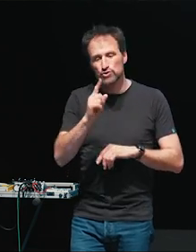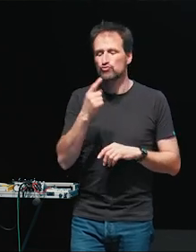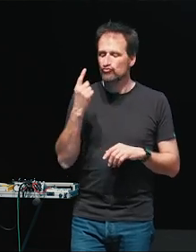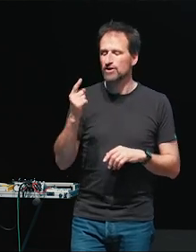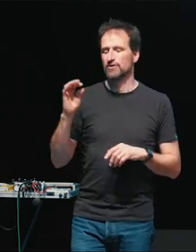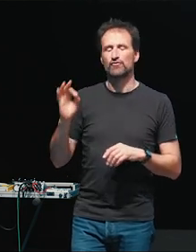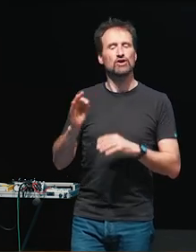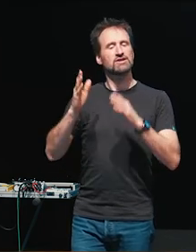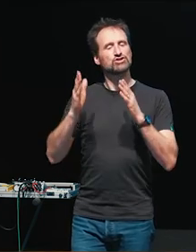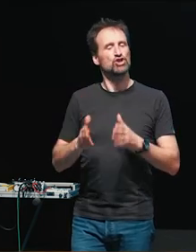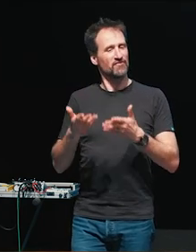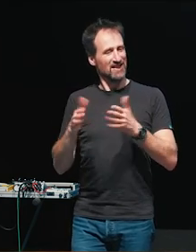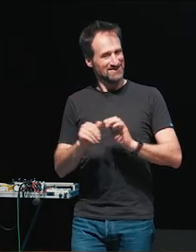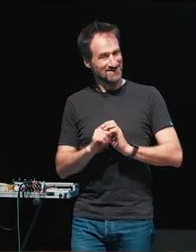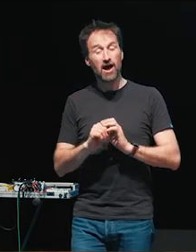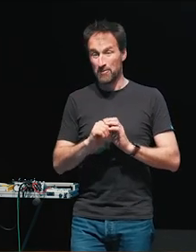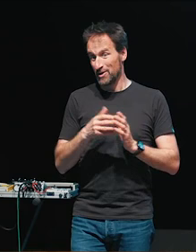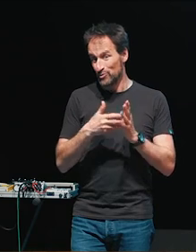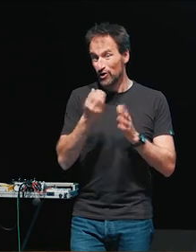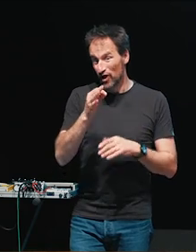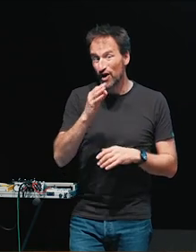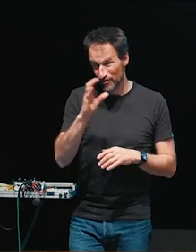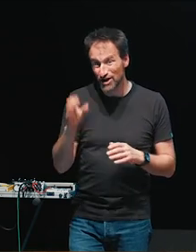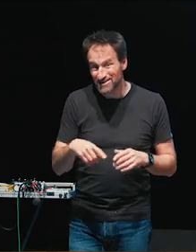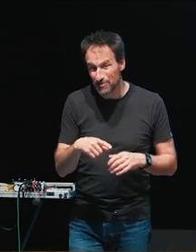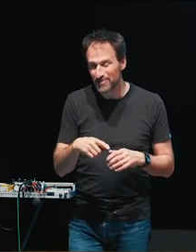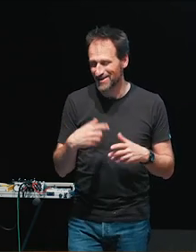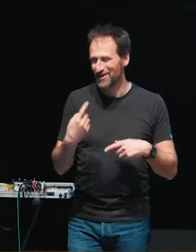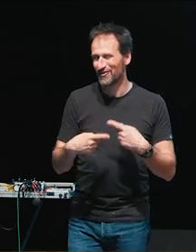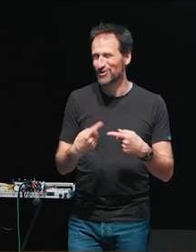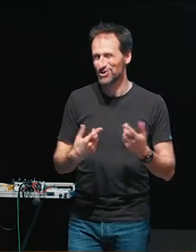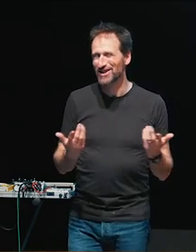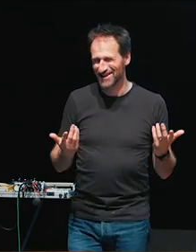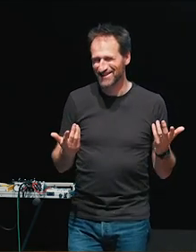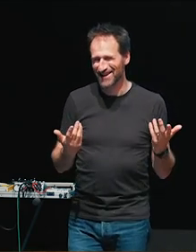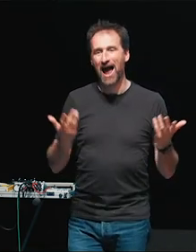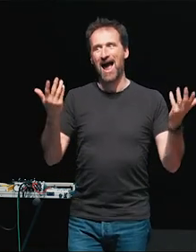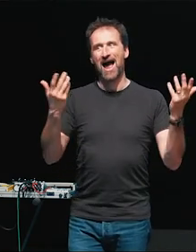as proof of concepts go, they worked out pretty well, because they're small. Small kitten again.